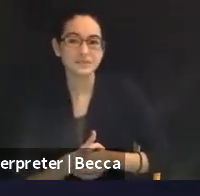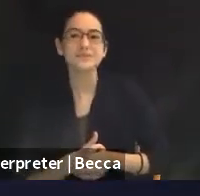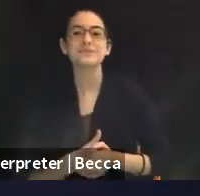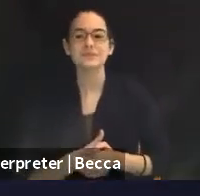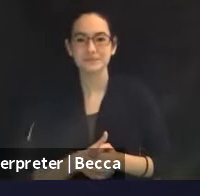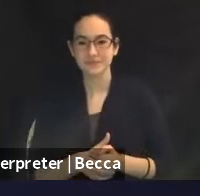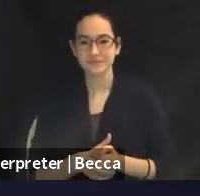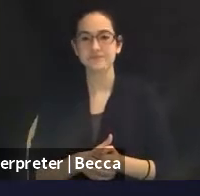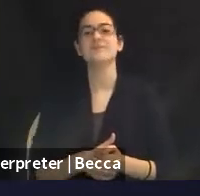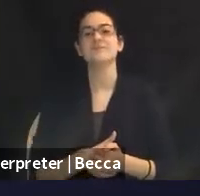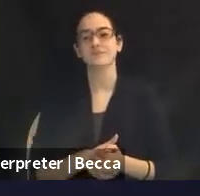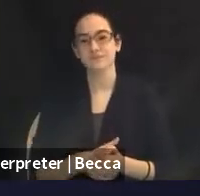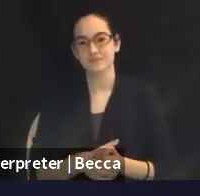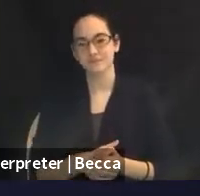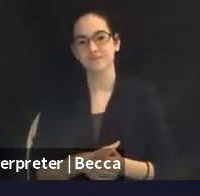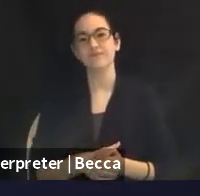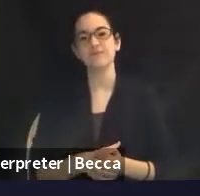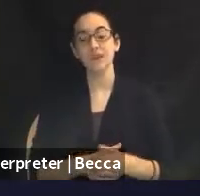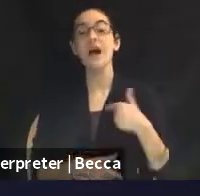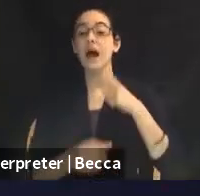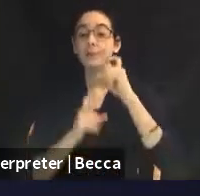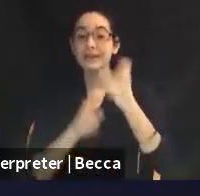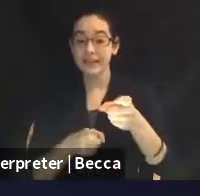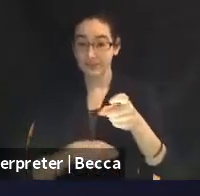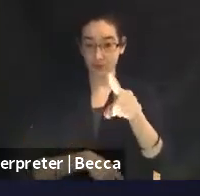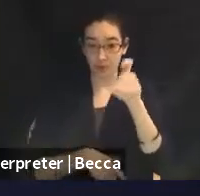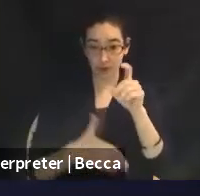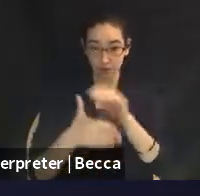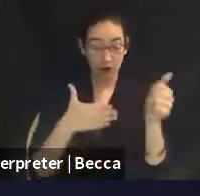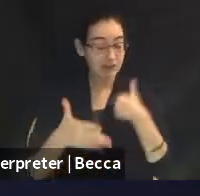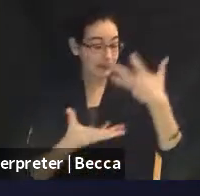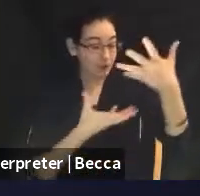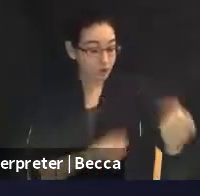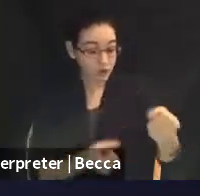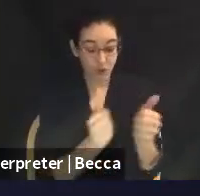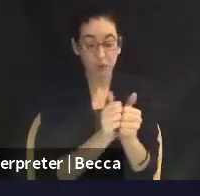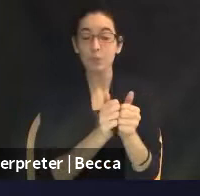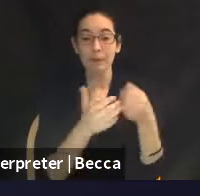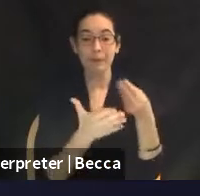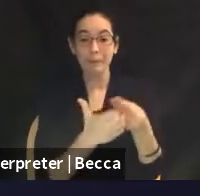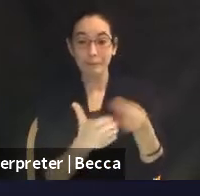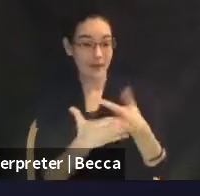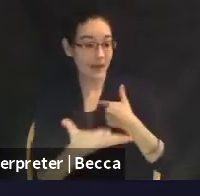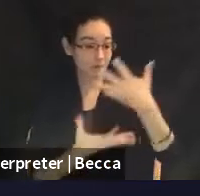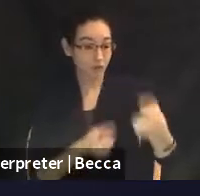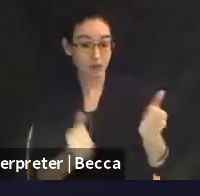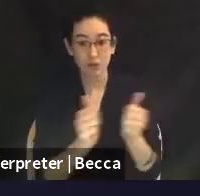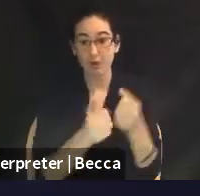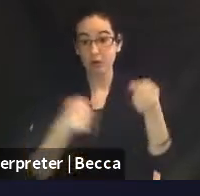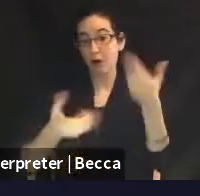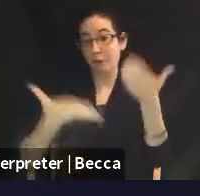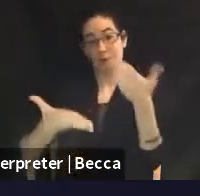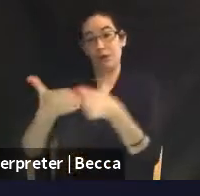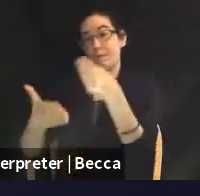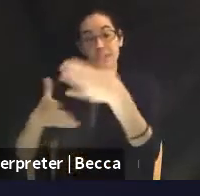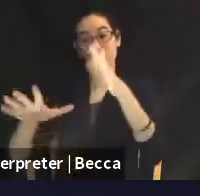is on you, right? I'm gonna give you the $100. I'm gonna entrust you with money. I'm going to entrust you with a car. Maybe you buy your children a car.